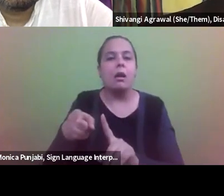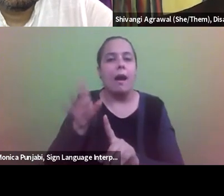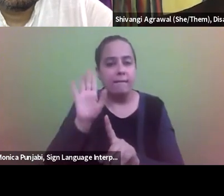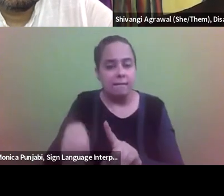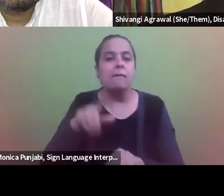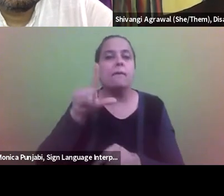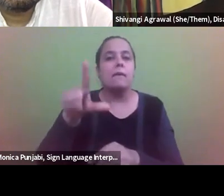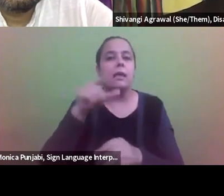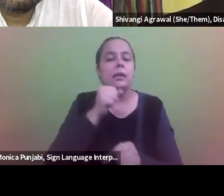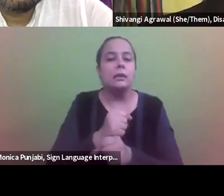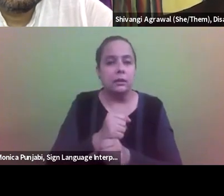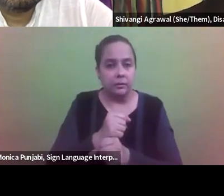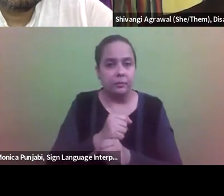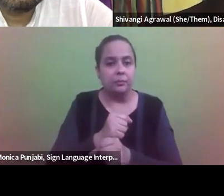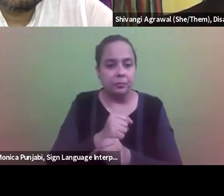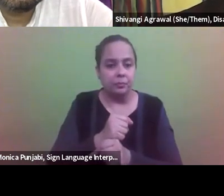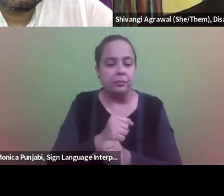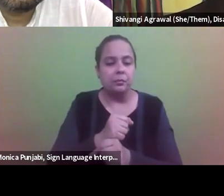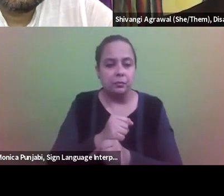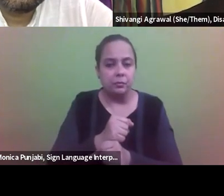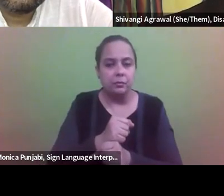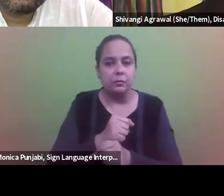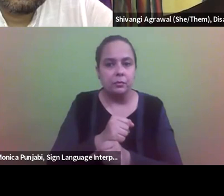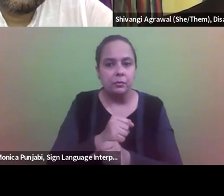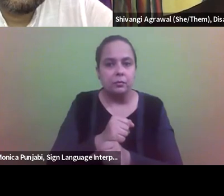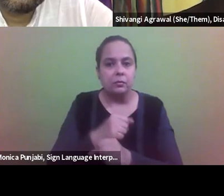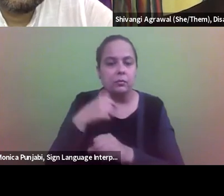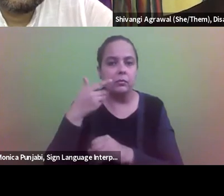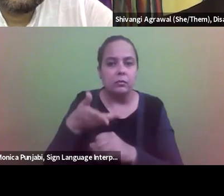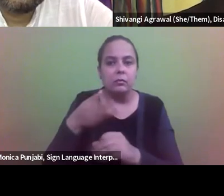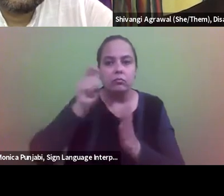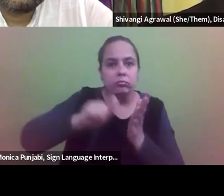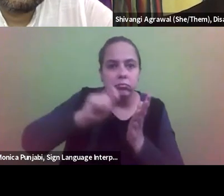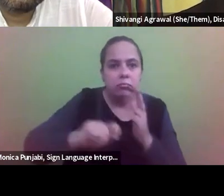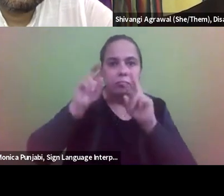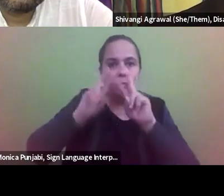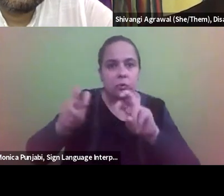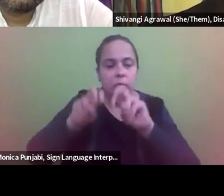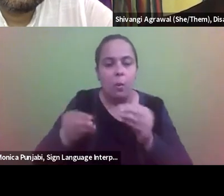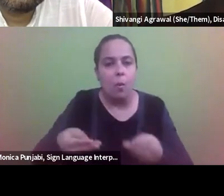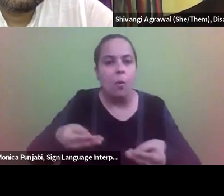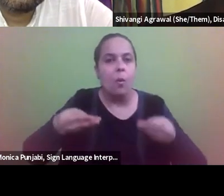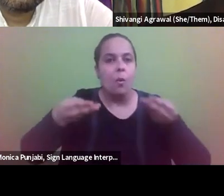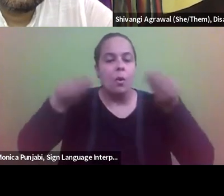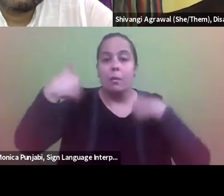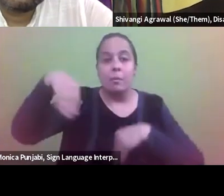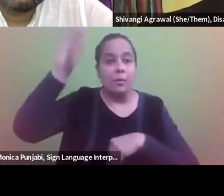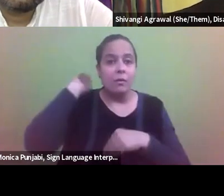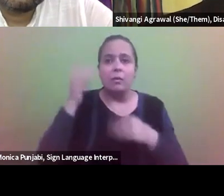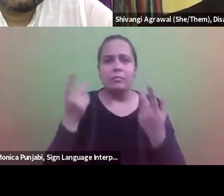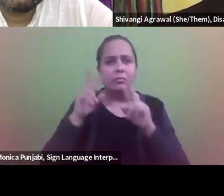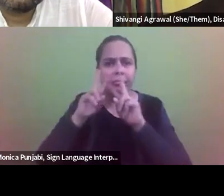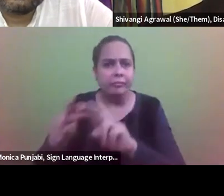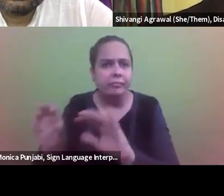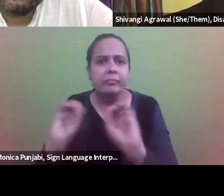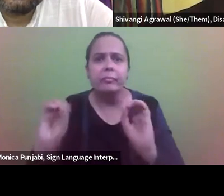non-binary. Uh, so I think that is only possible if people who have